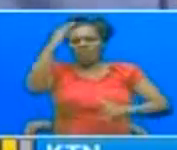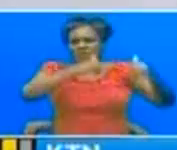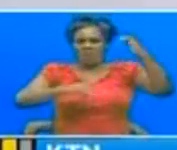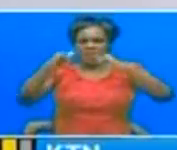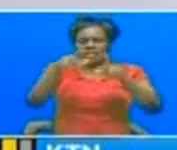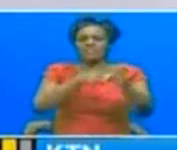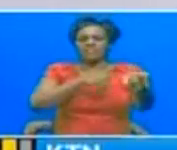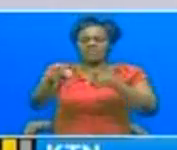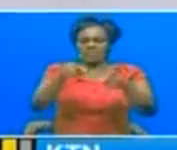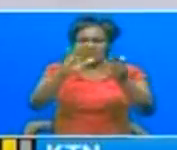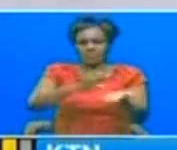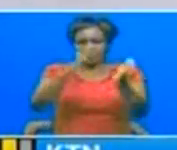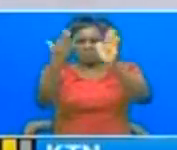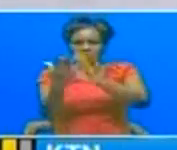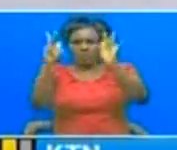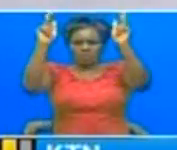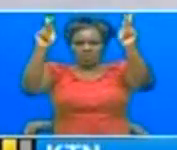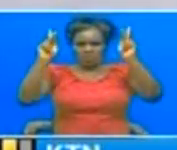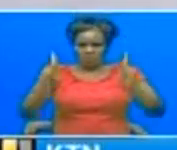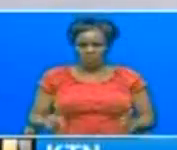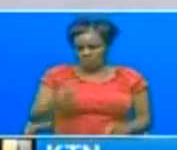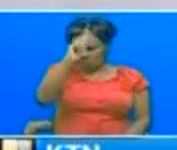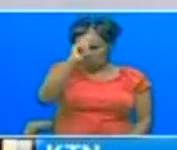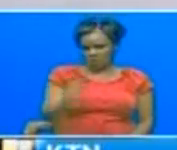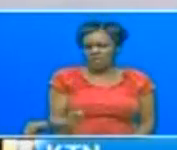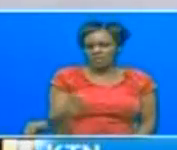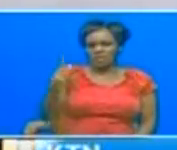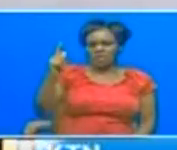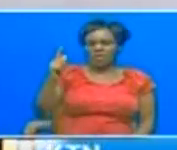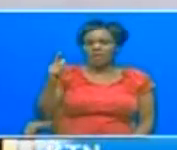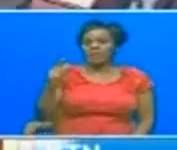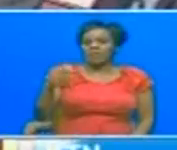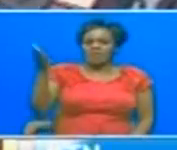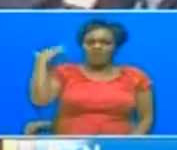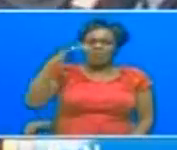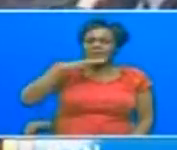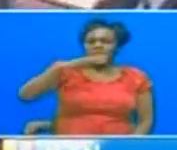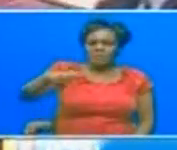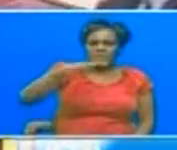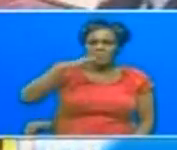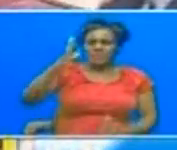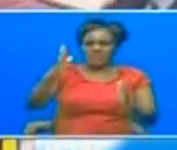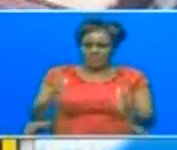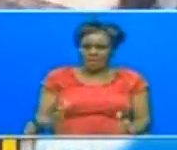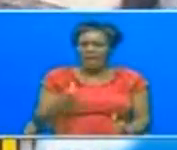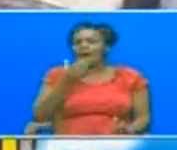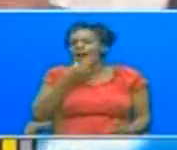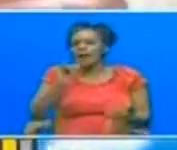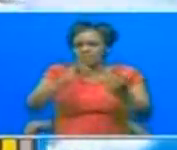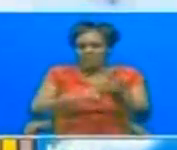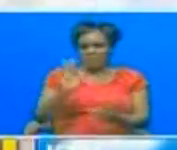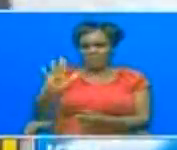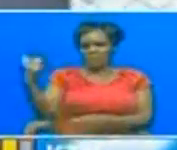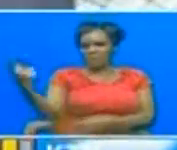deal. Appearing before Kisumu Principal Magistrate Thomas Obutu, former Speaker Anne Adul, and her husband